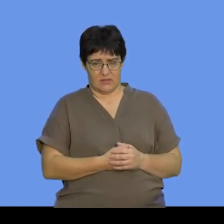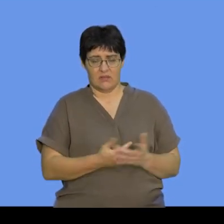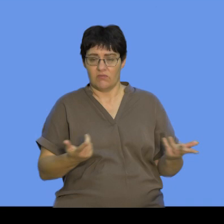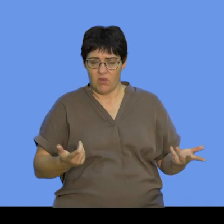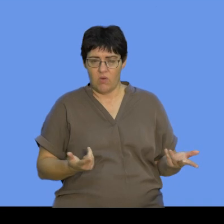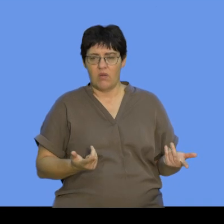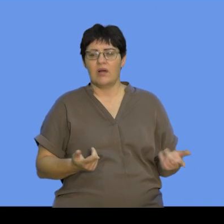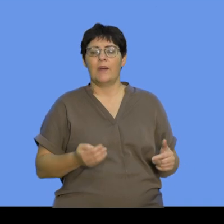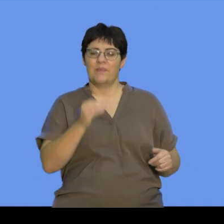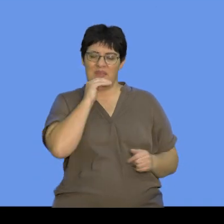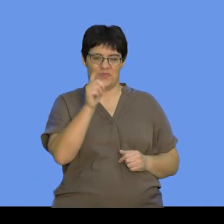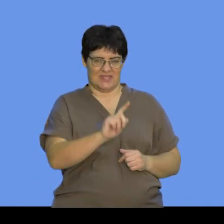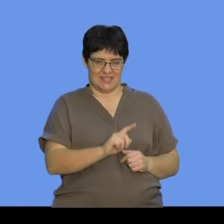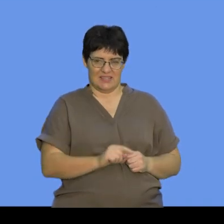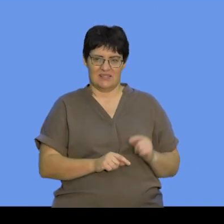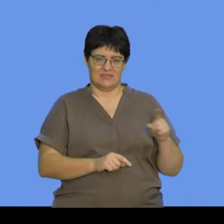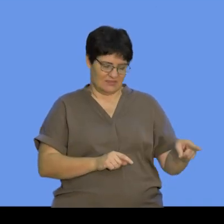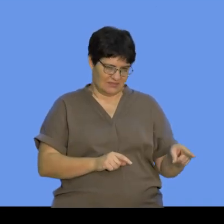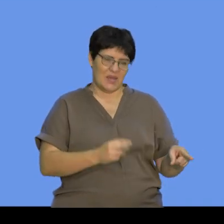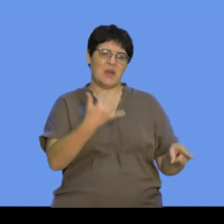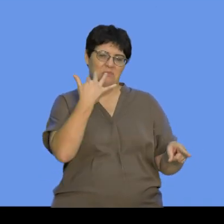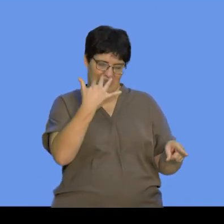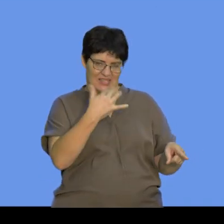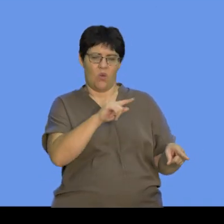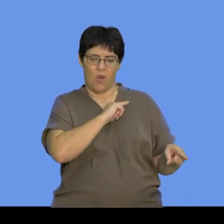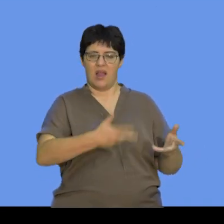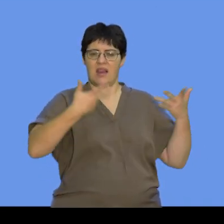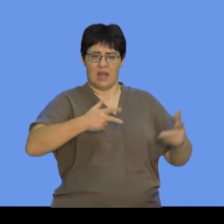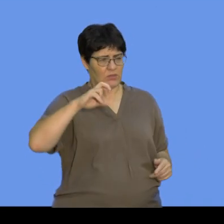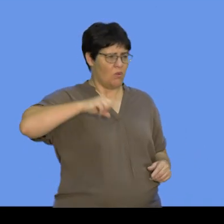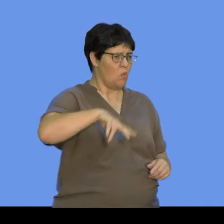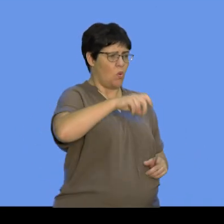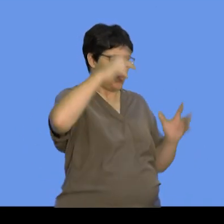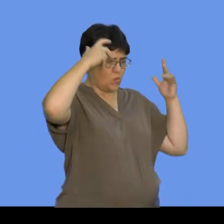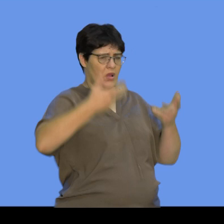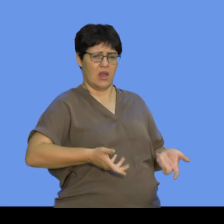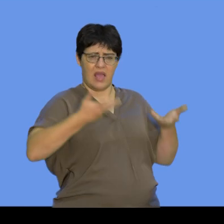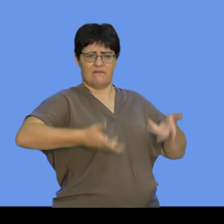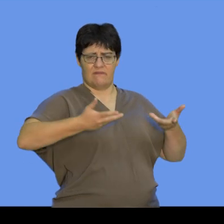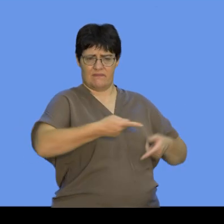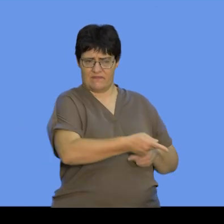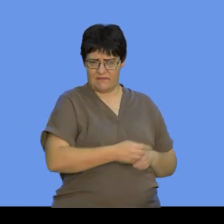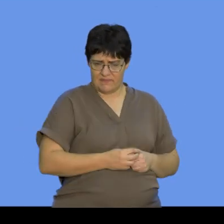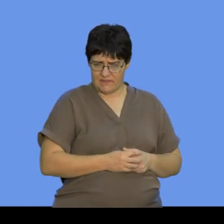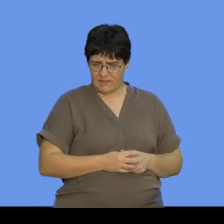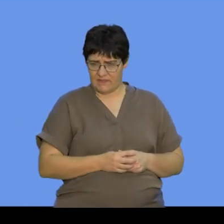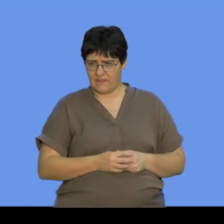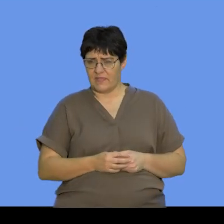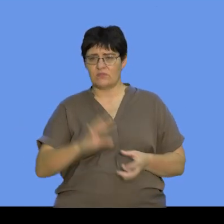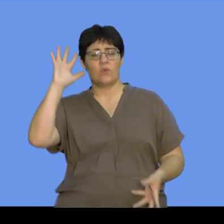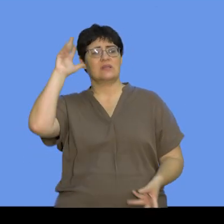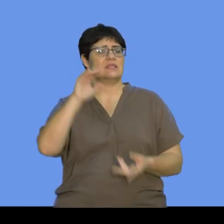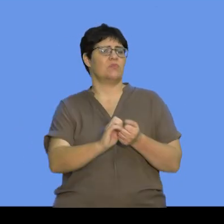purpose, it means this plastic helmet becomes more ideal. Okay, right. So in summary, what are we